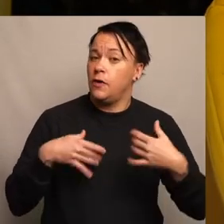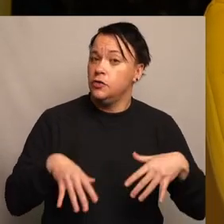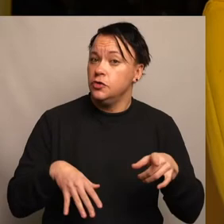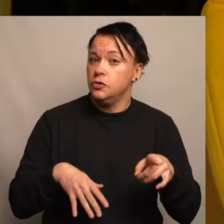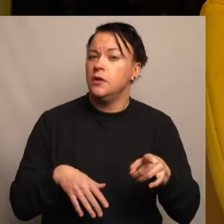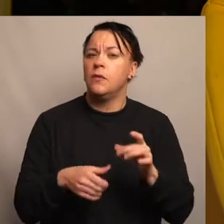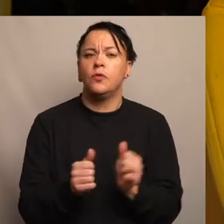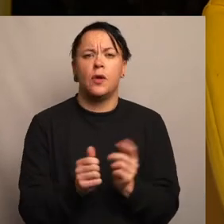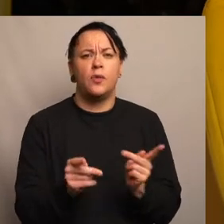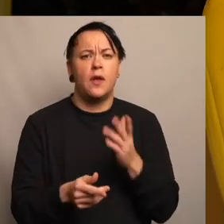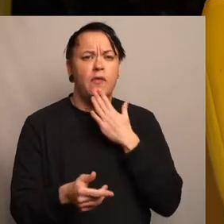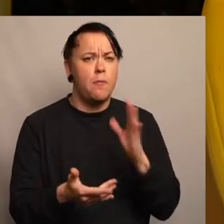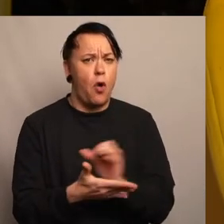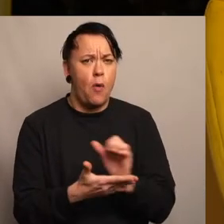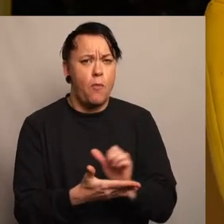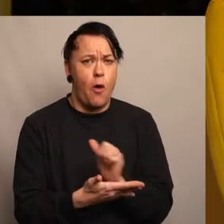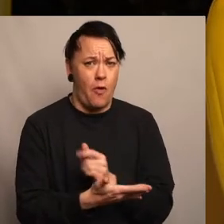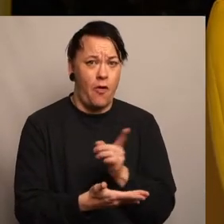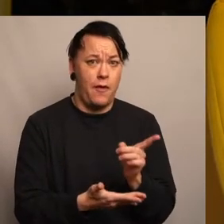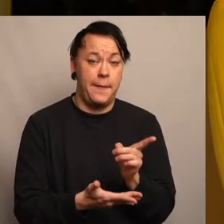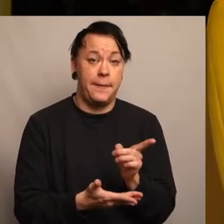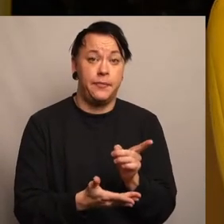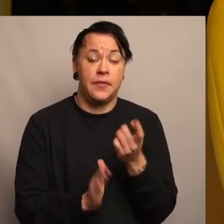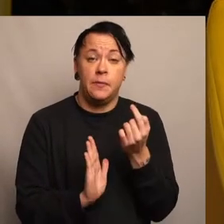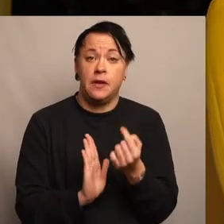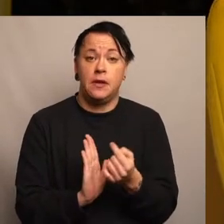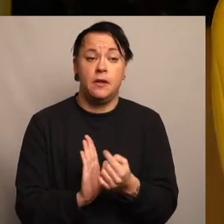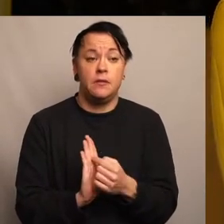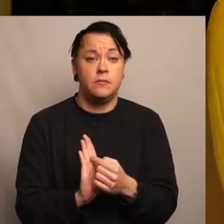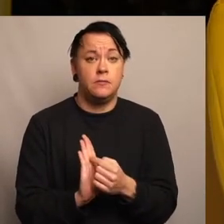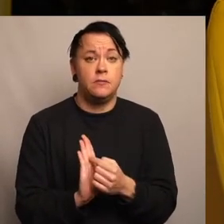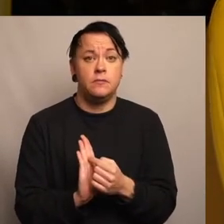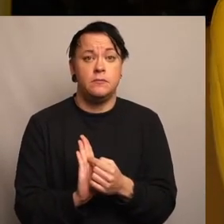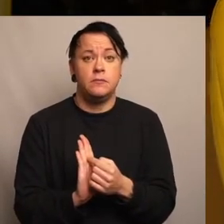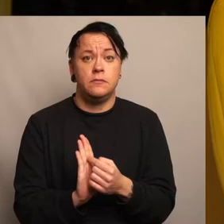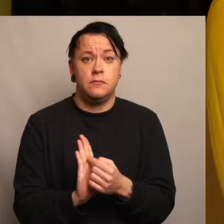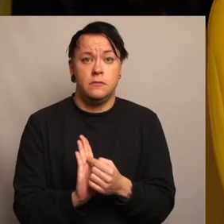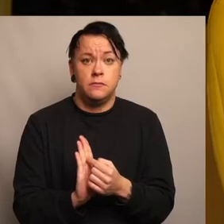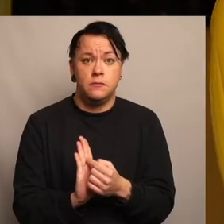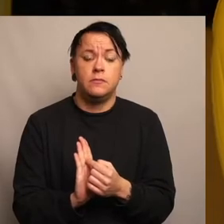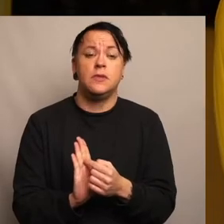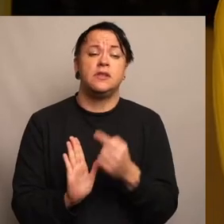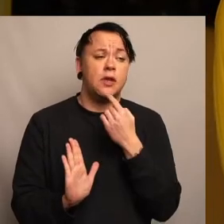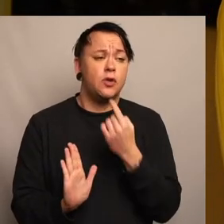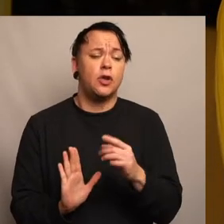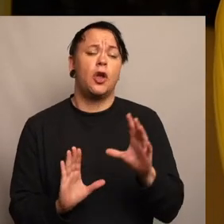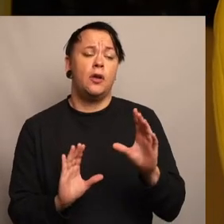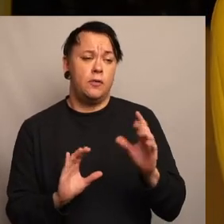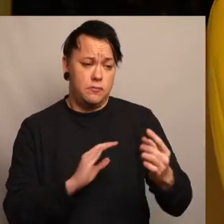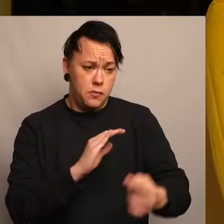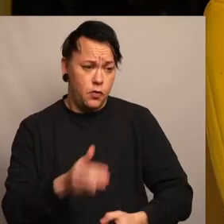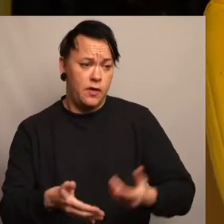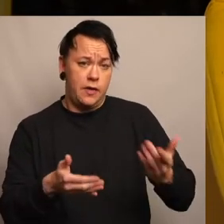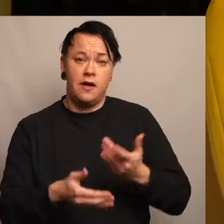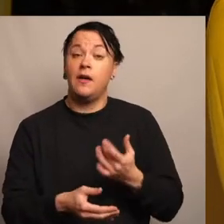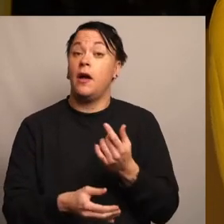their place and then introduce some sexual thing, and the person usually say like, okay, you can say no, but they are not in position to say no, and